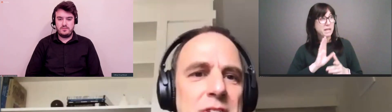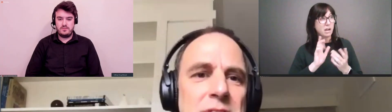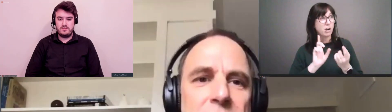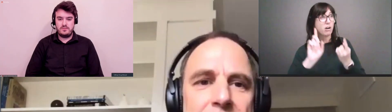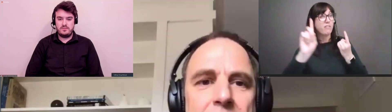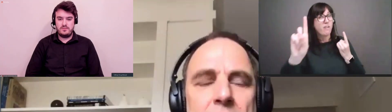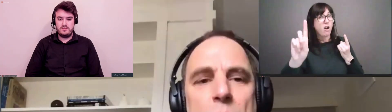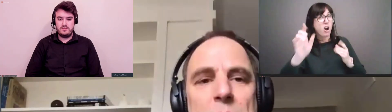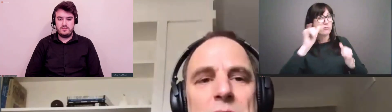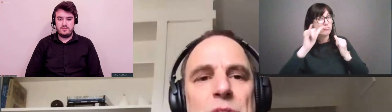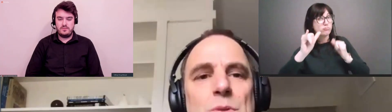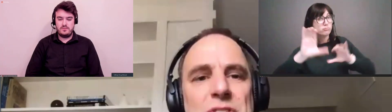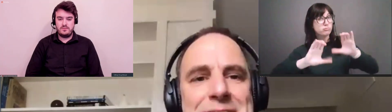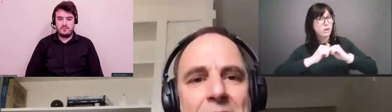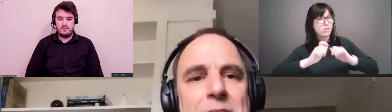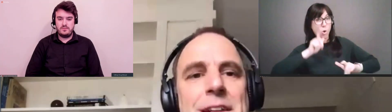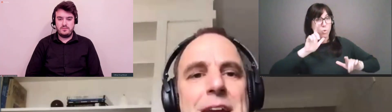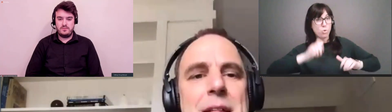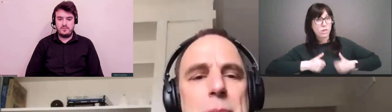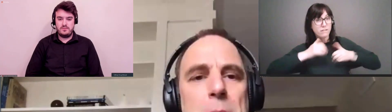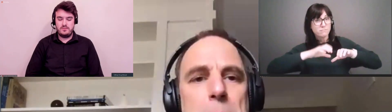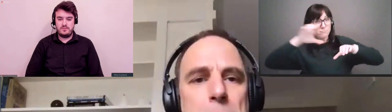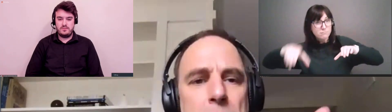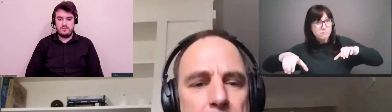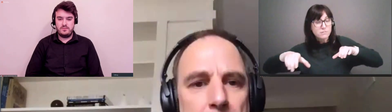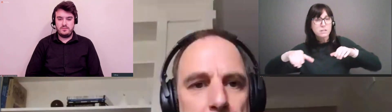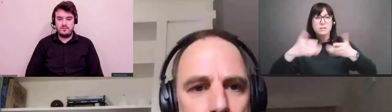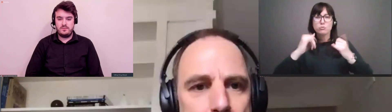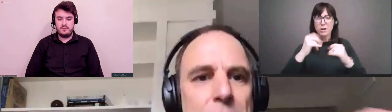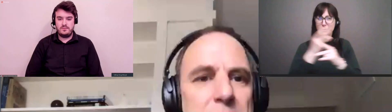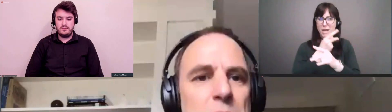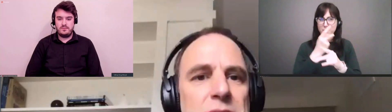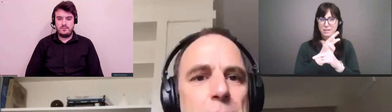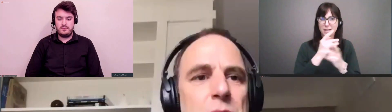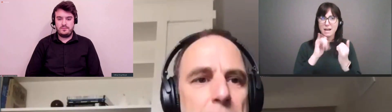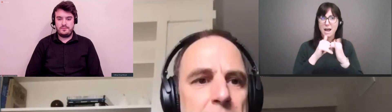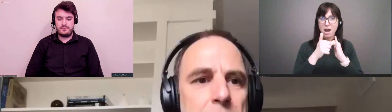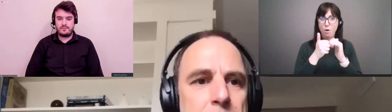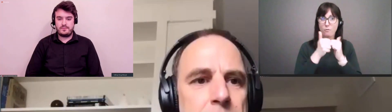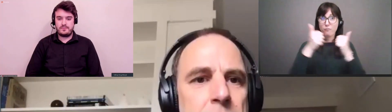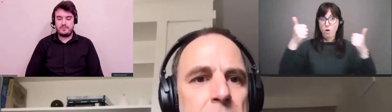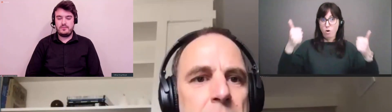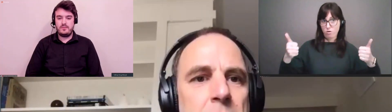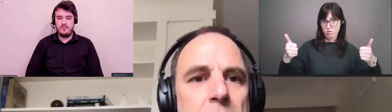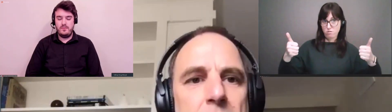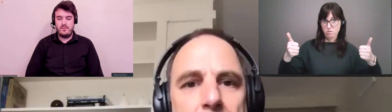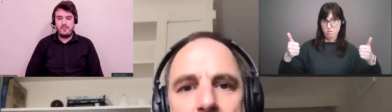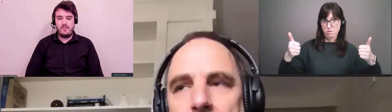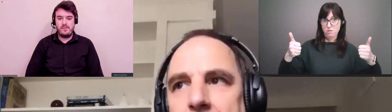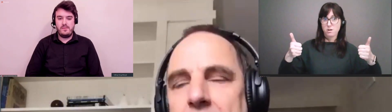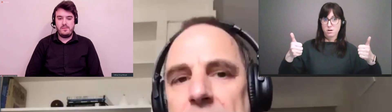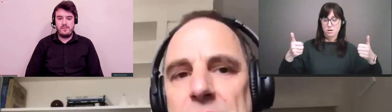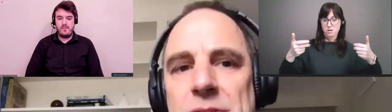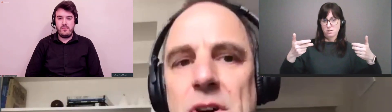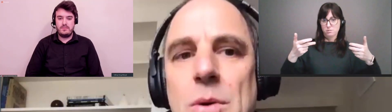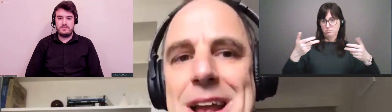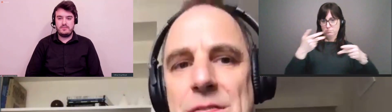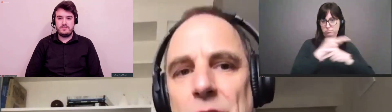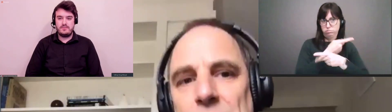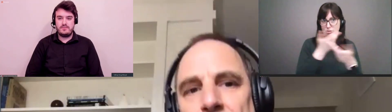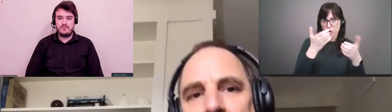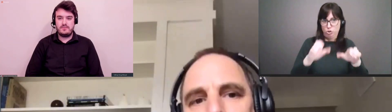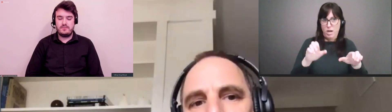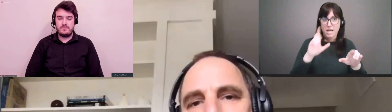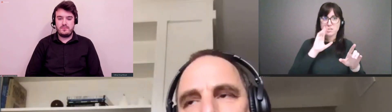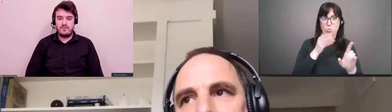physical distancing? What we do is we just calculate the amount that we separate people. And so in